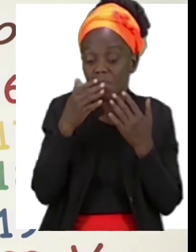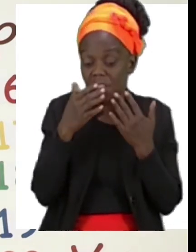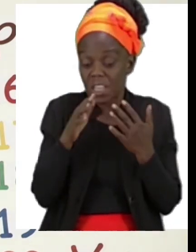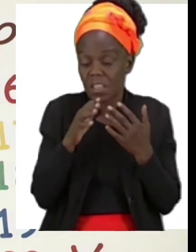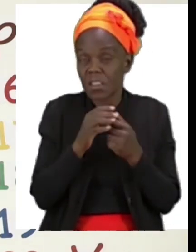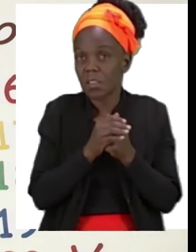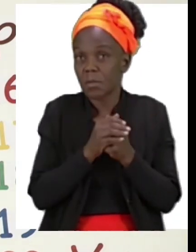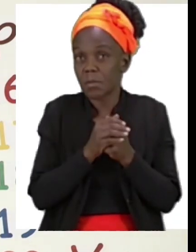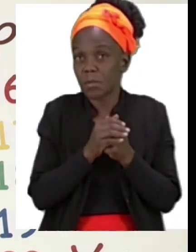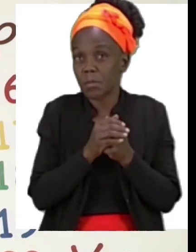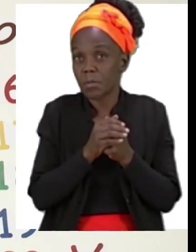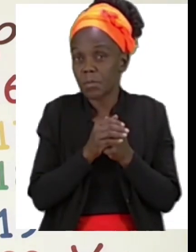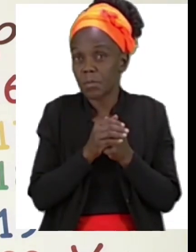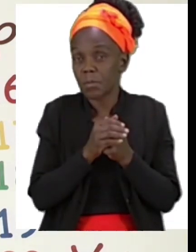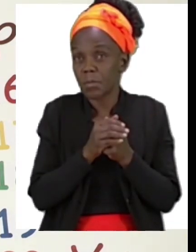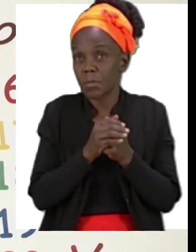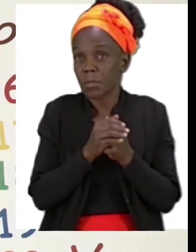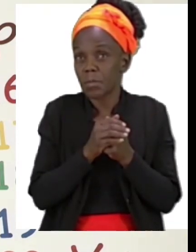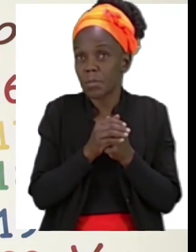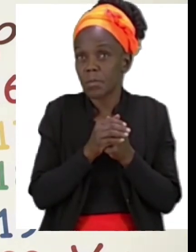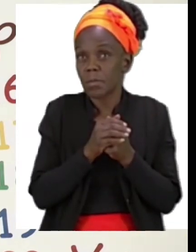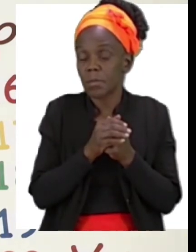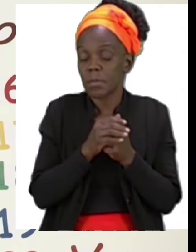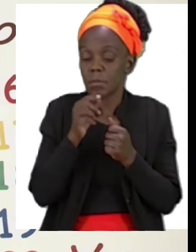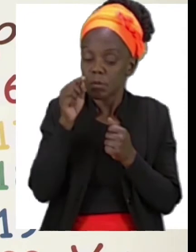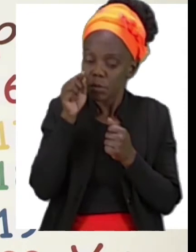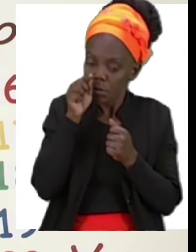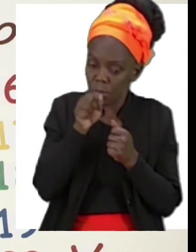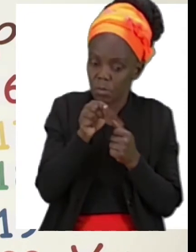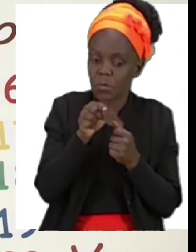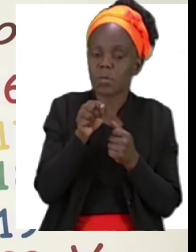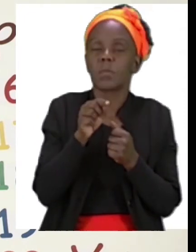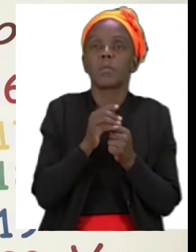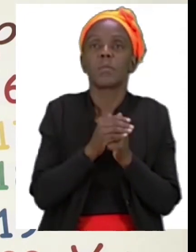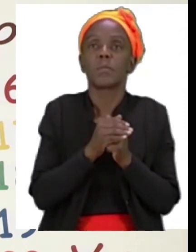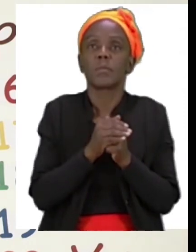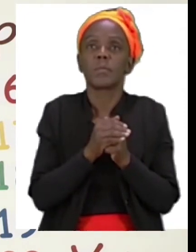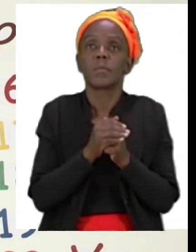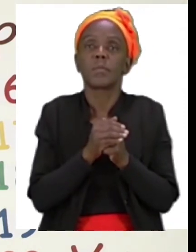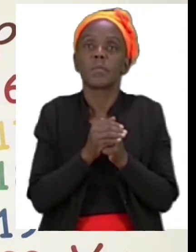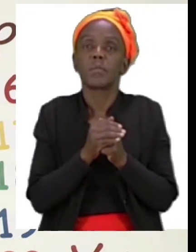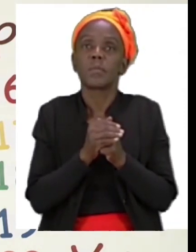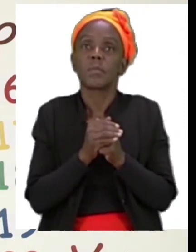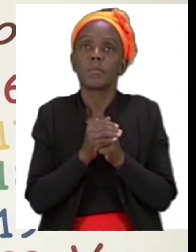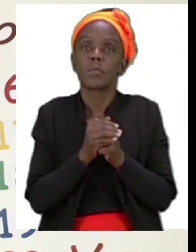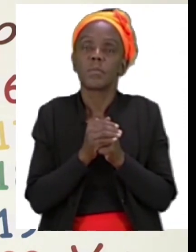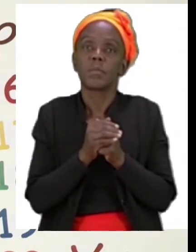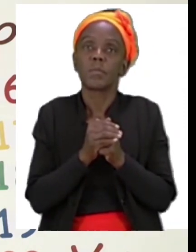finished just in time, because now the space is done and I will put my full